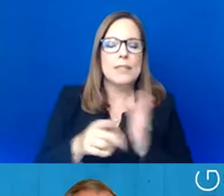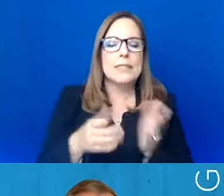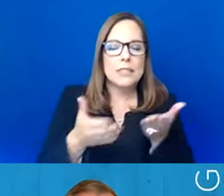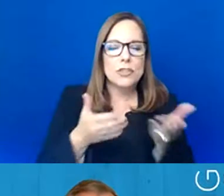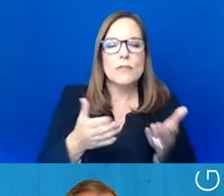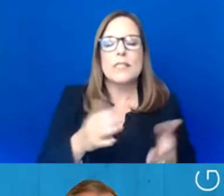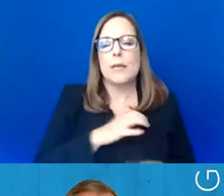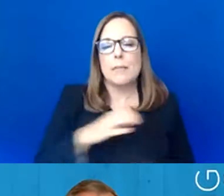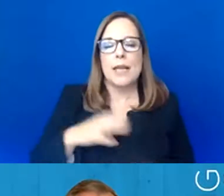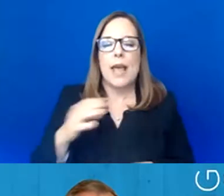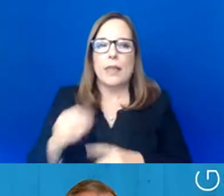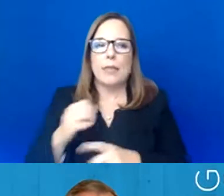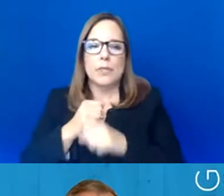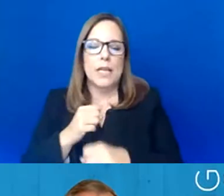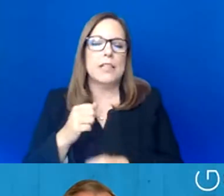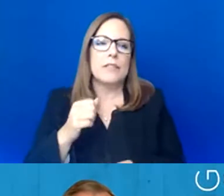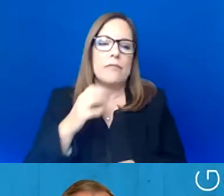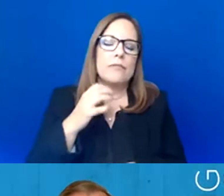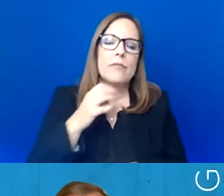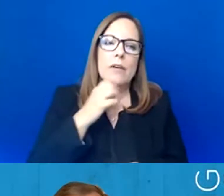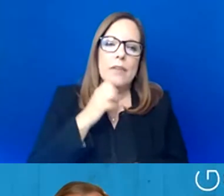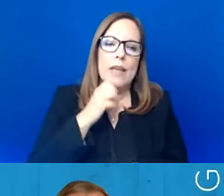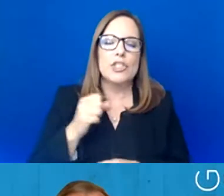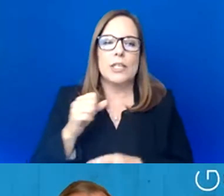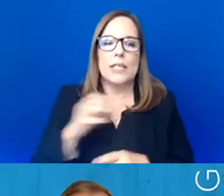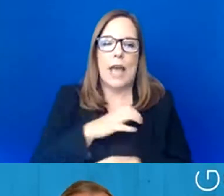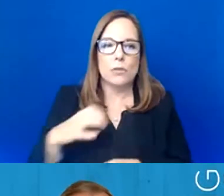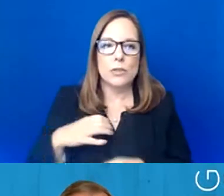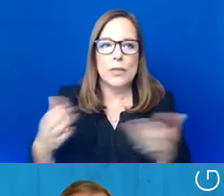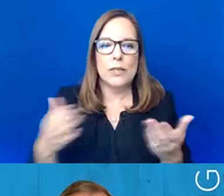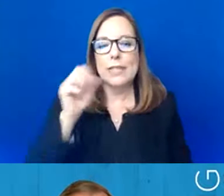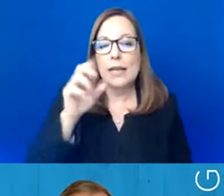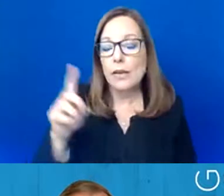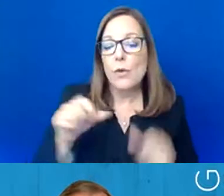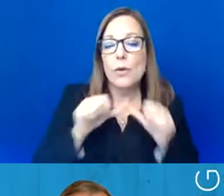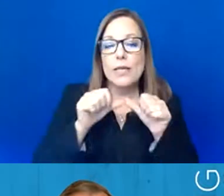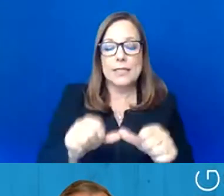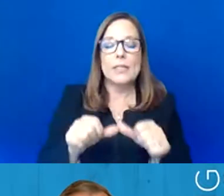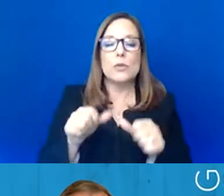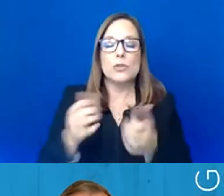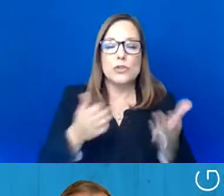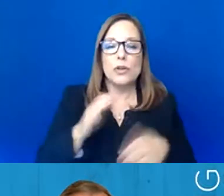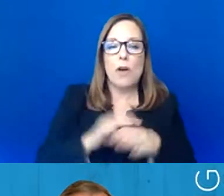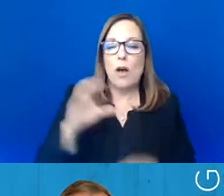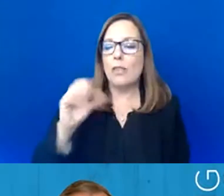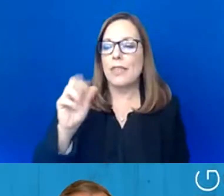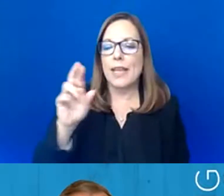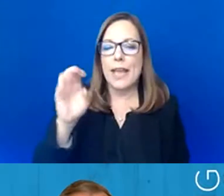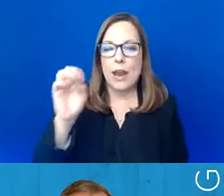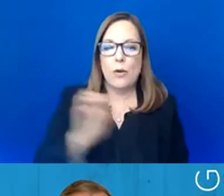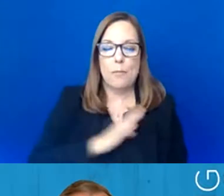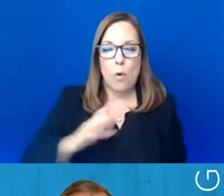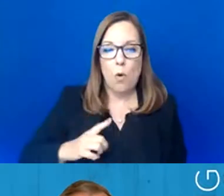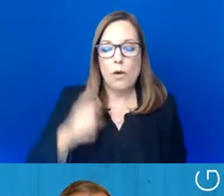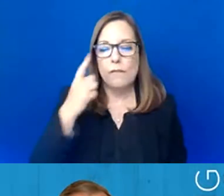Protection Council here in San Diego, as well as serving on the Continuum of Care Board for the Regional Task Force on